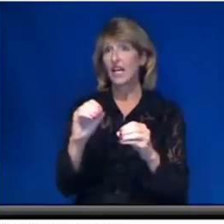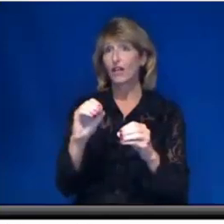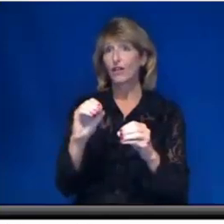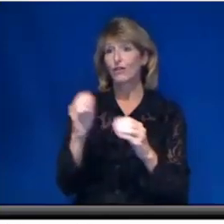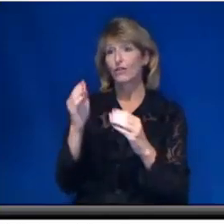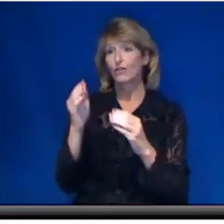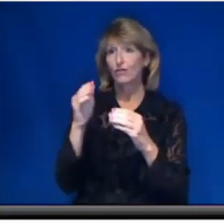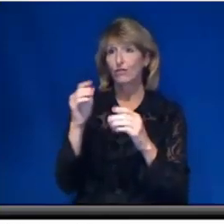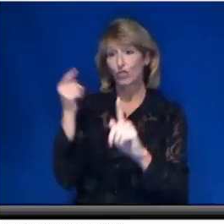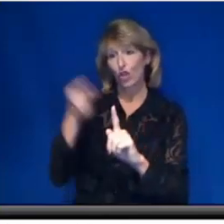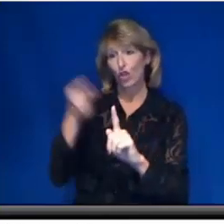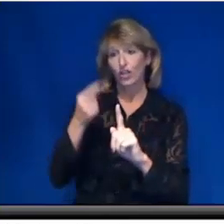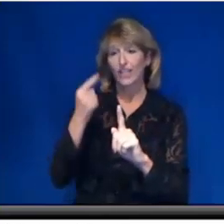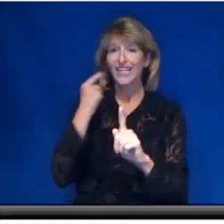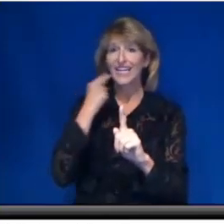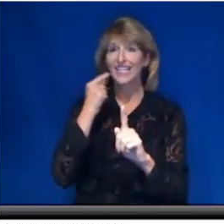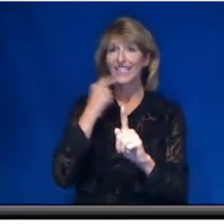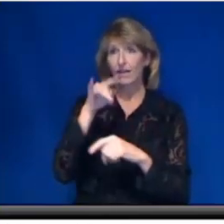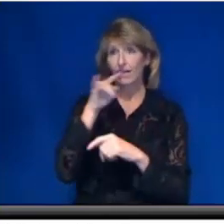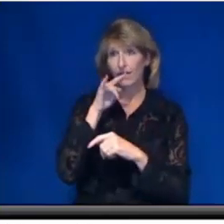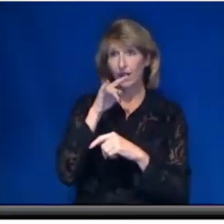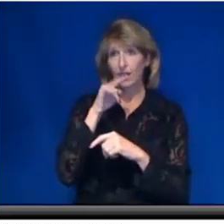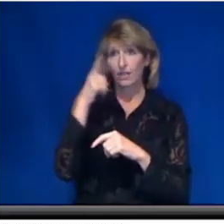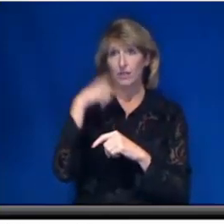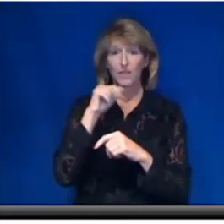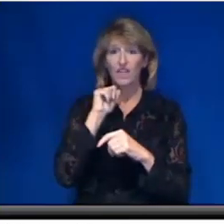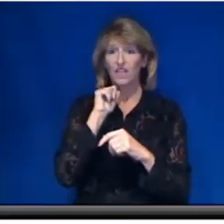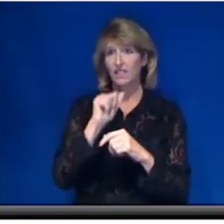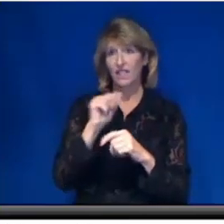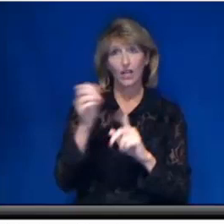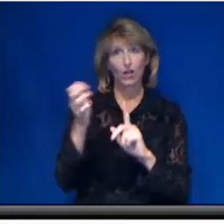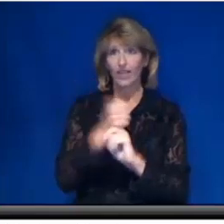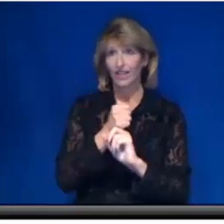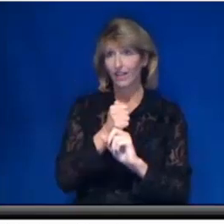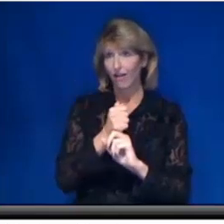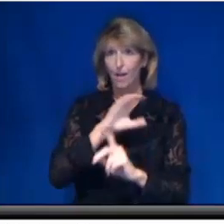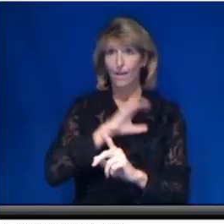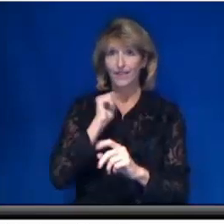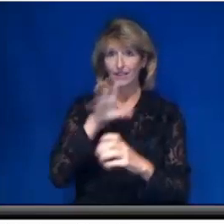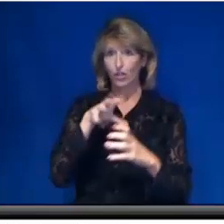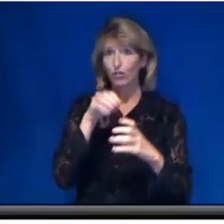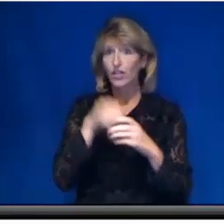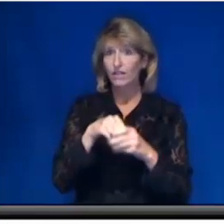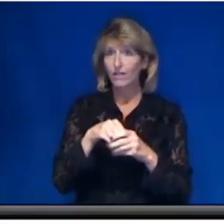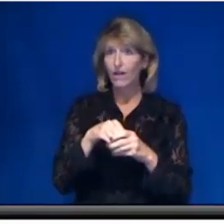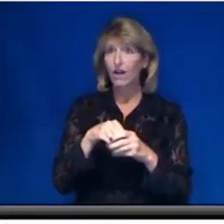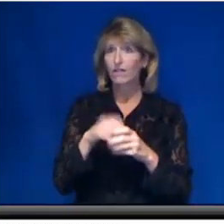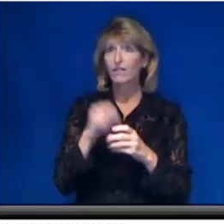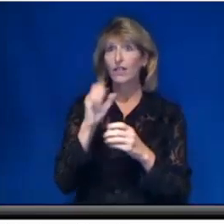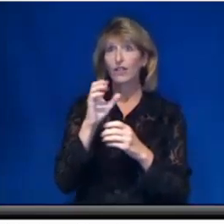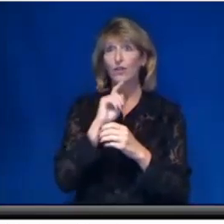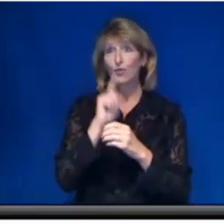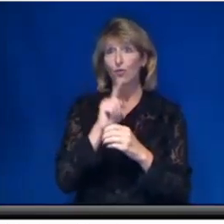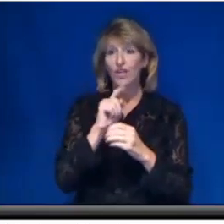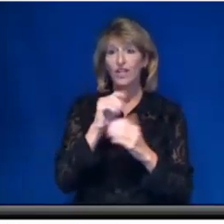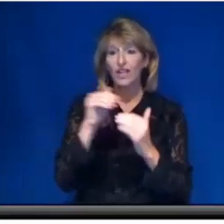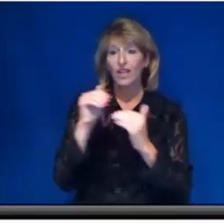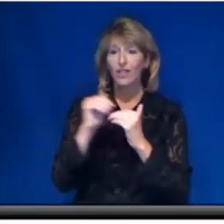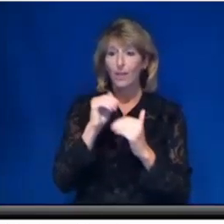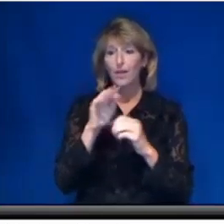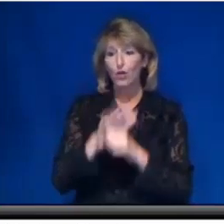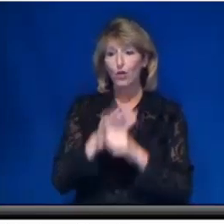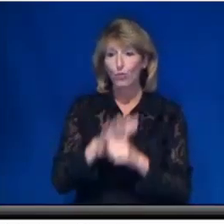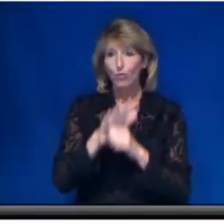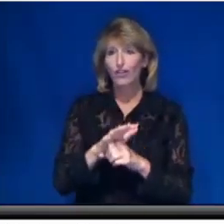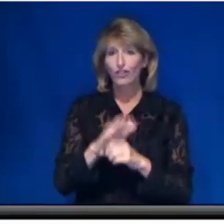dealers that they target deaf kids specifically because they know that they won't get arrested because police don't like to